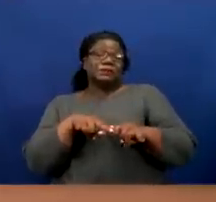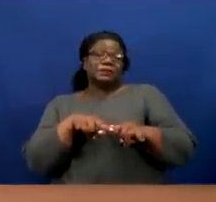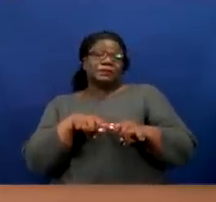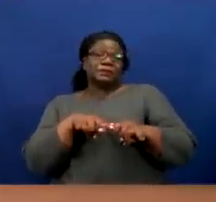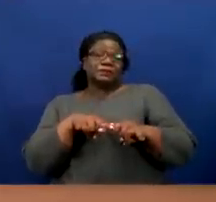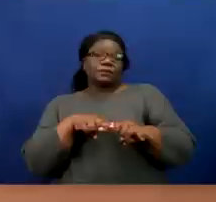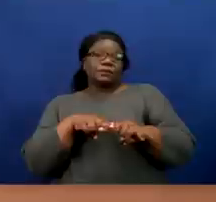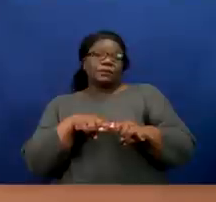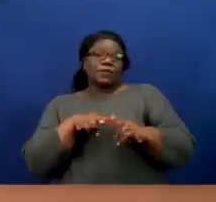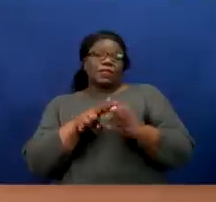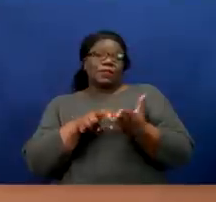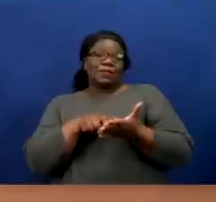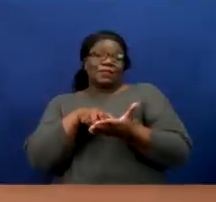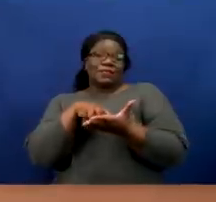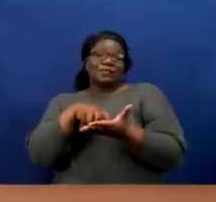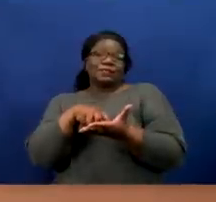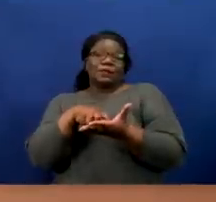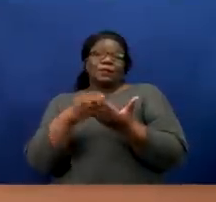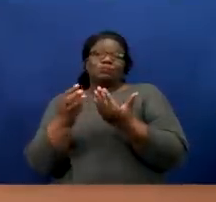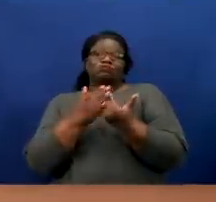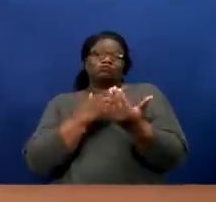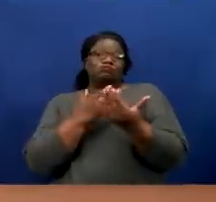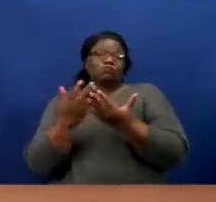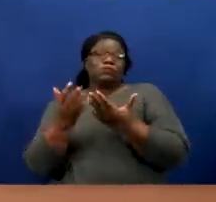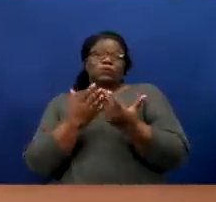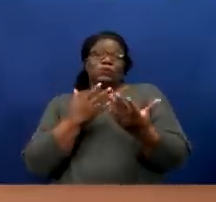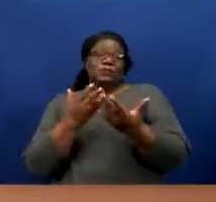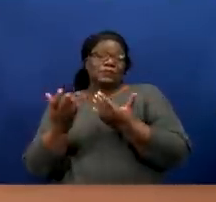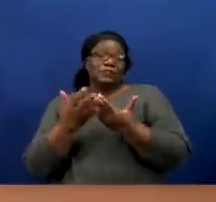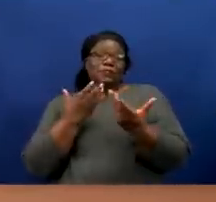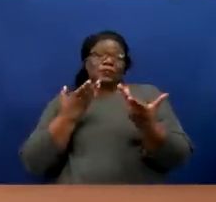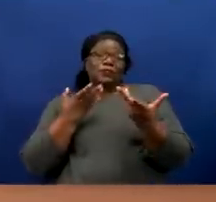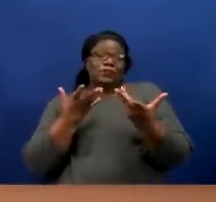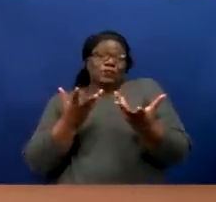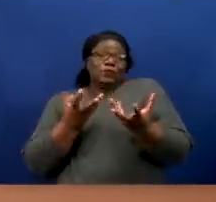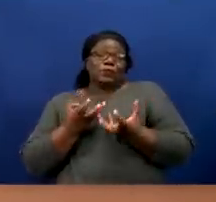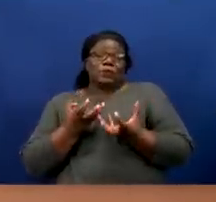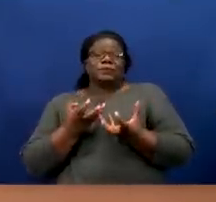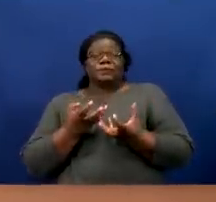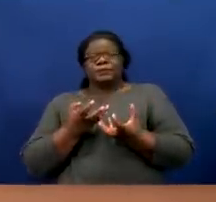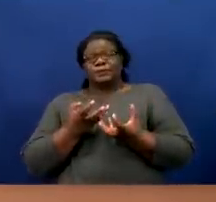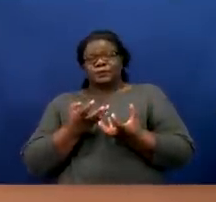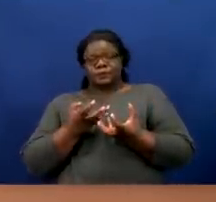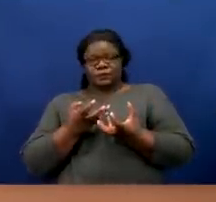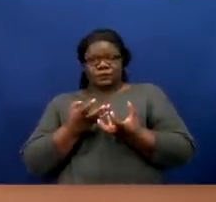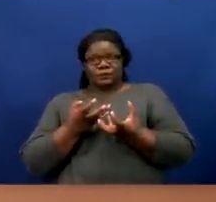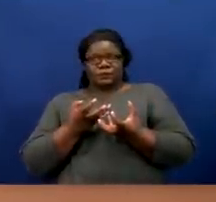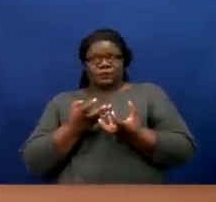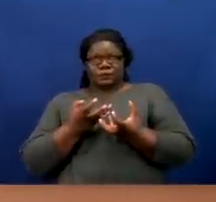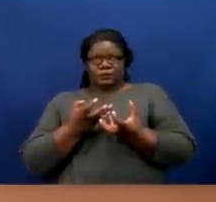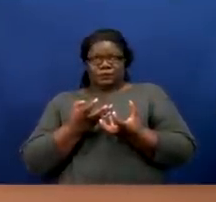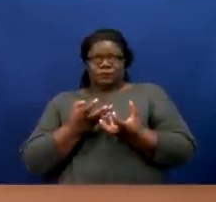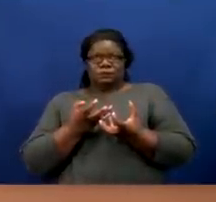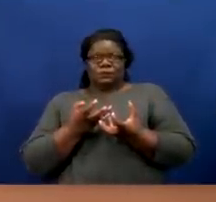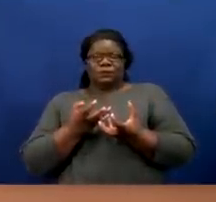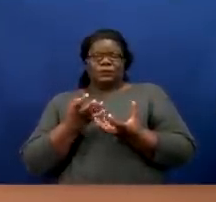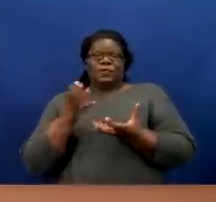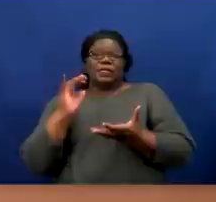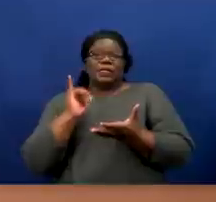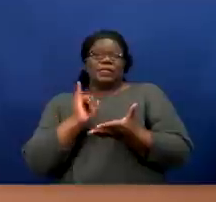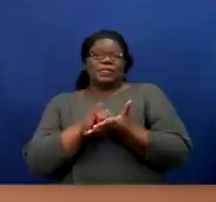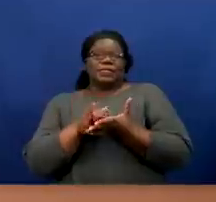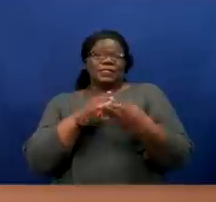You can take a knee if you want, whatever position you want to take. God is more interested in the position of your heart.